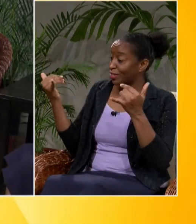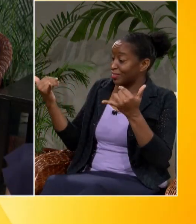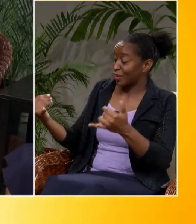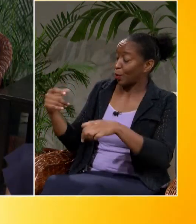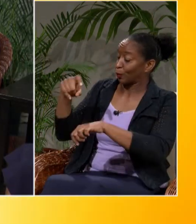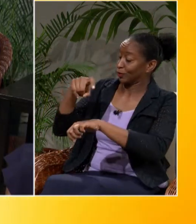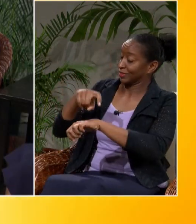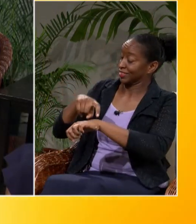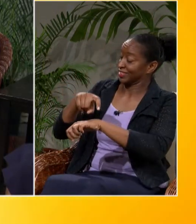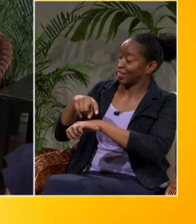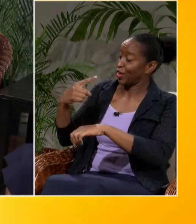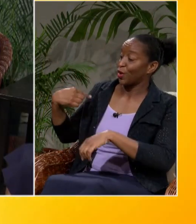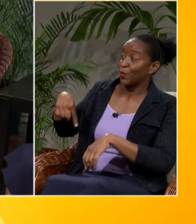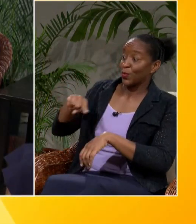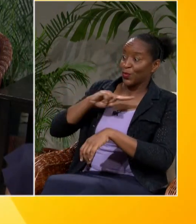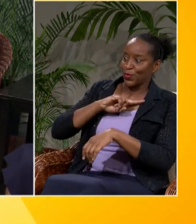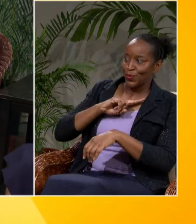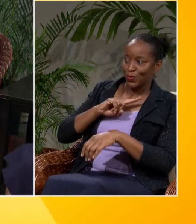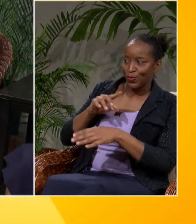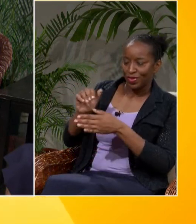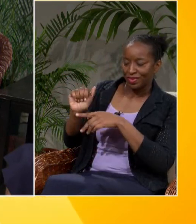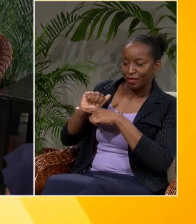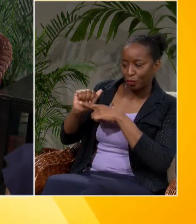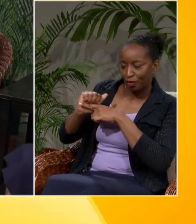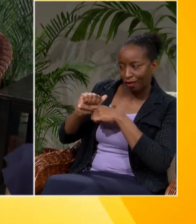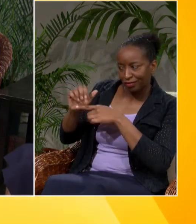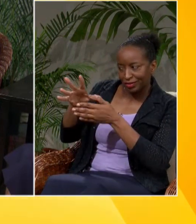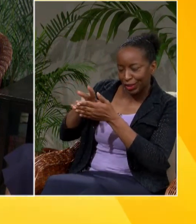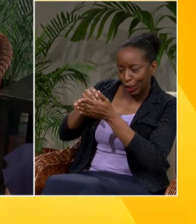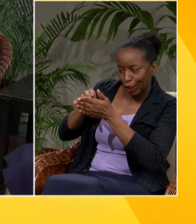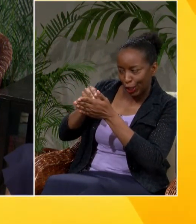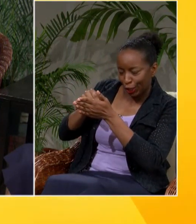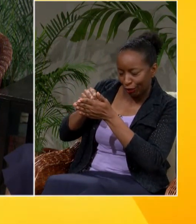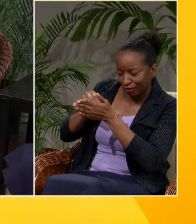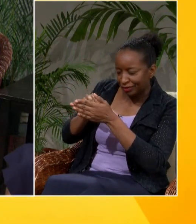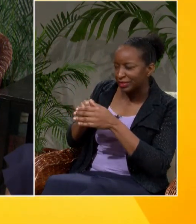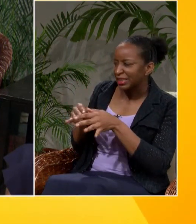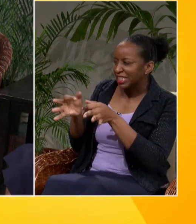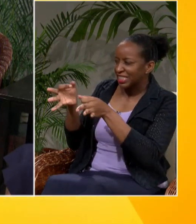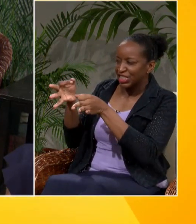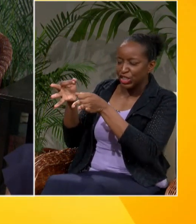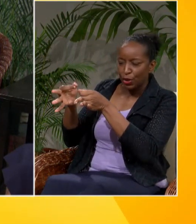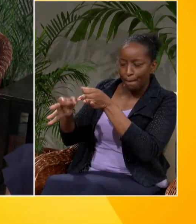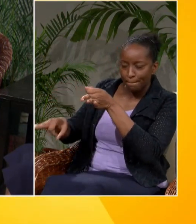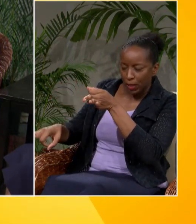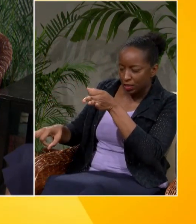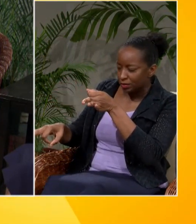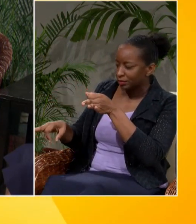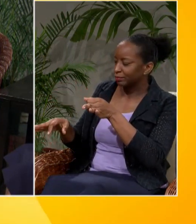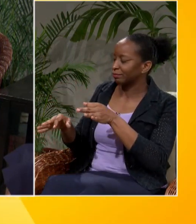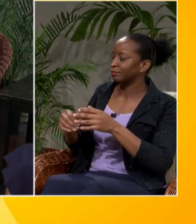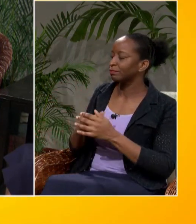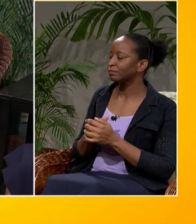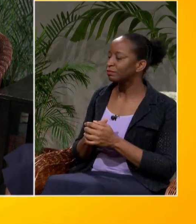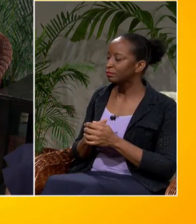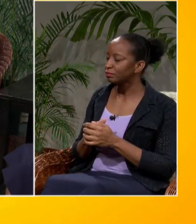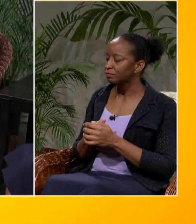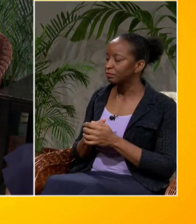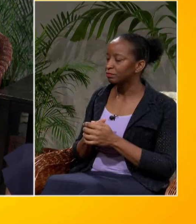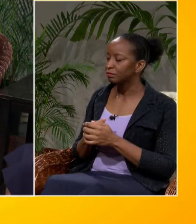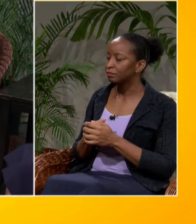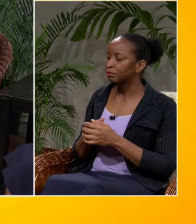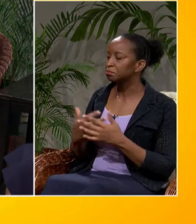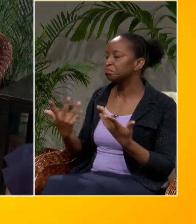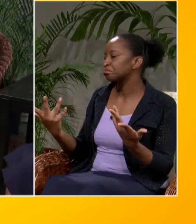to engage a little bit in terms of basics. You know,